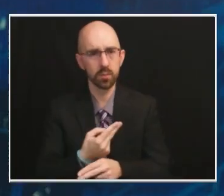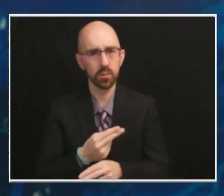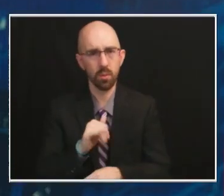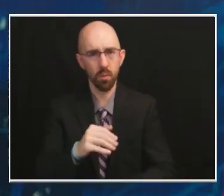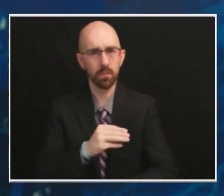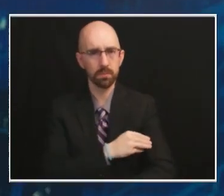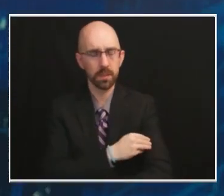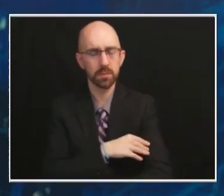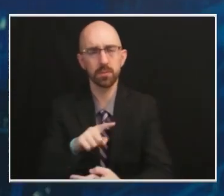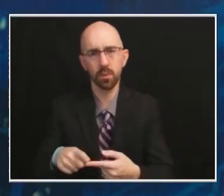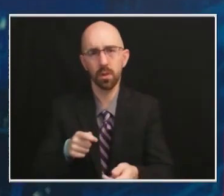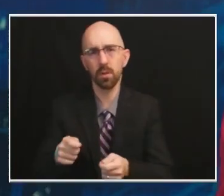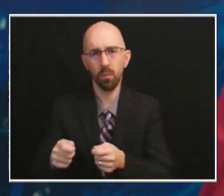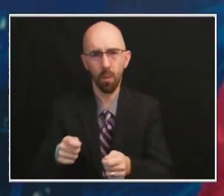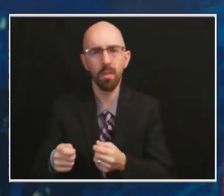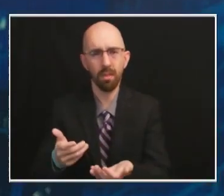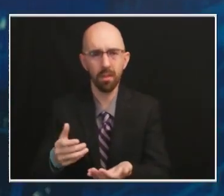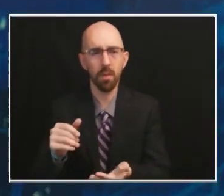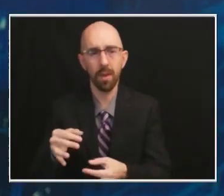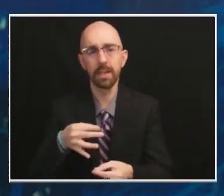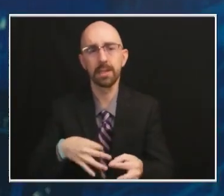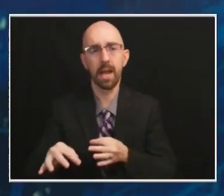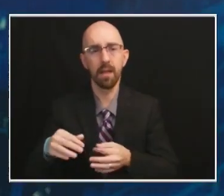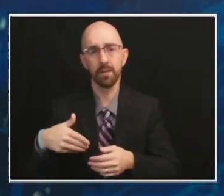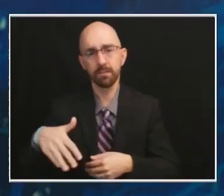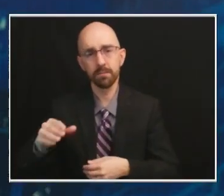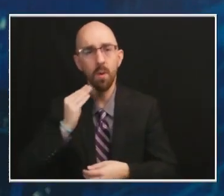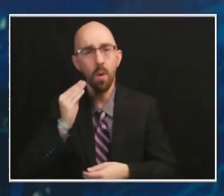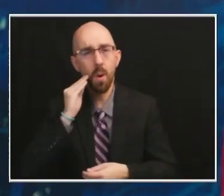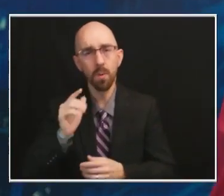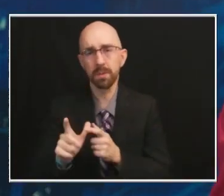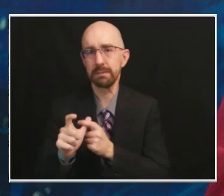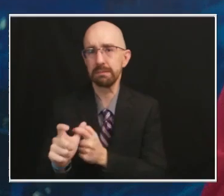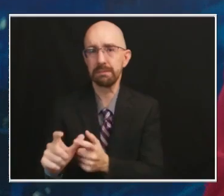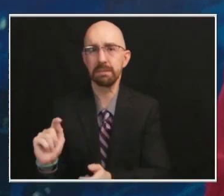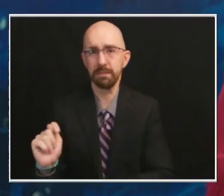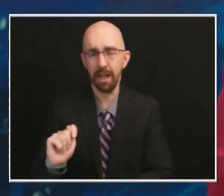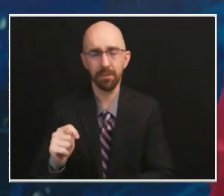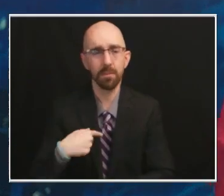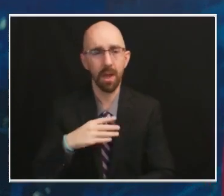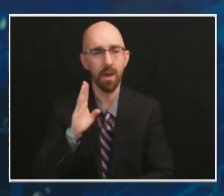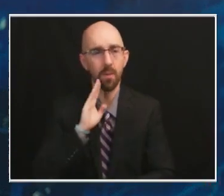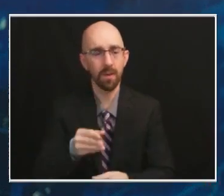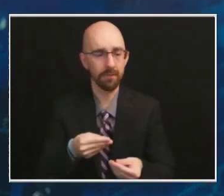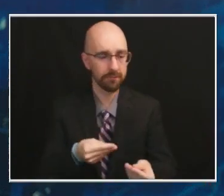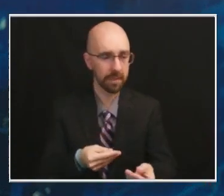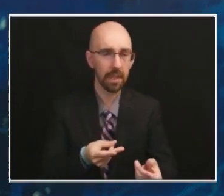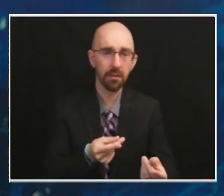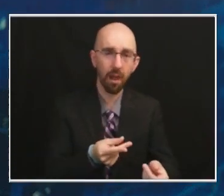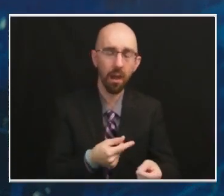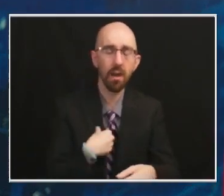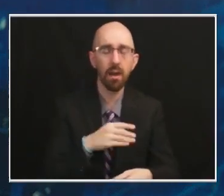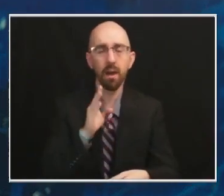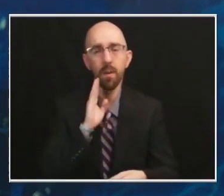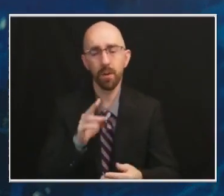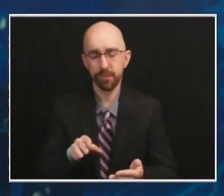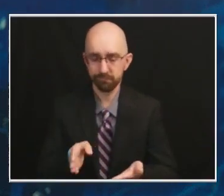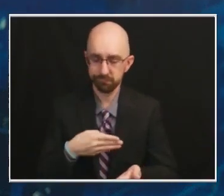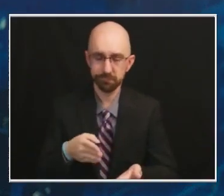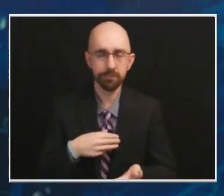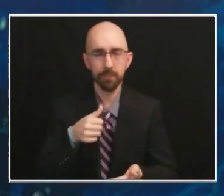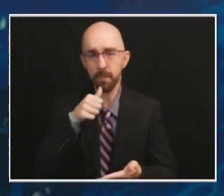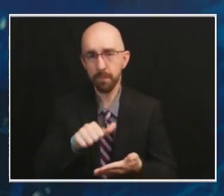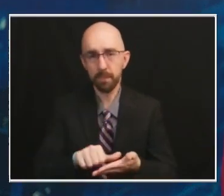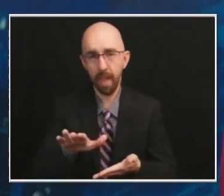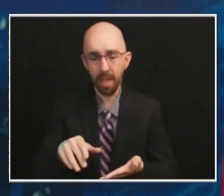control it. So instead of going home and running to the bathroom, I would feed the dogs, I would look at the mail, then I would go